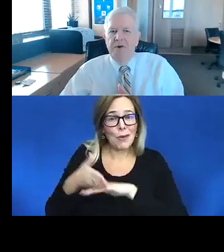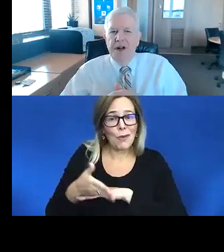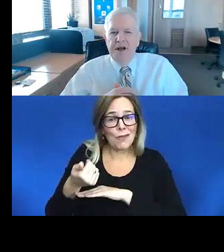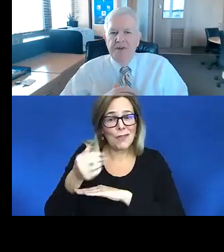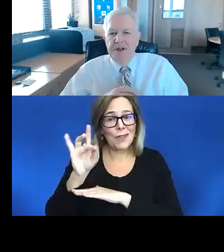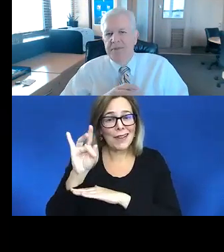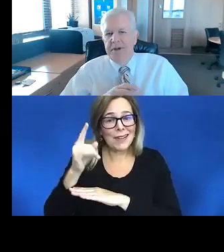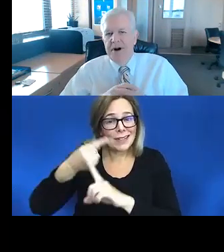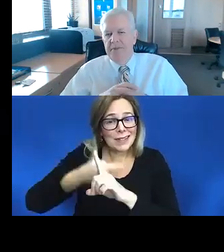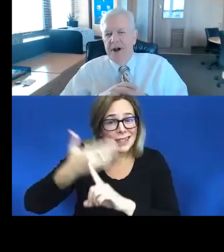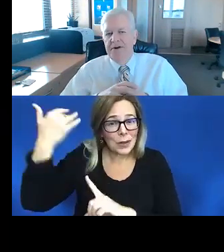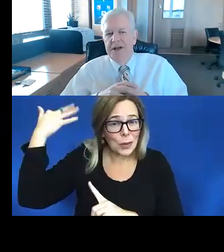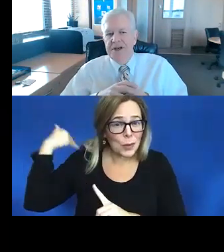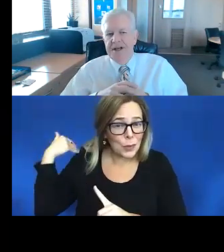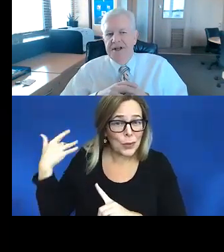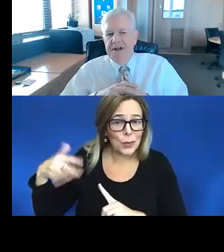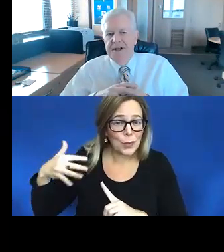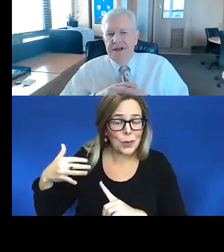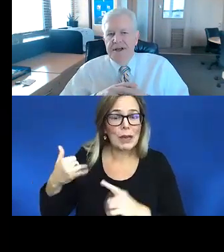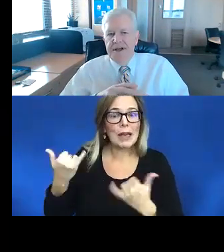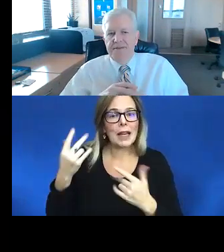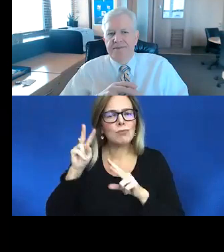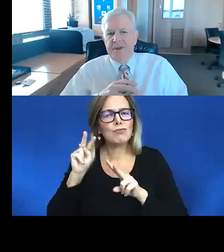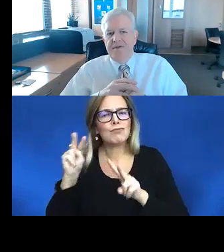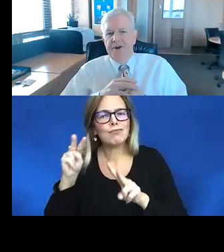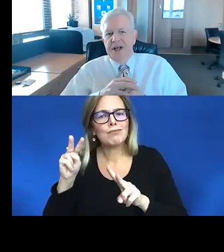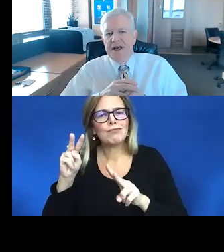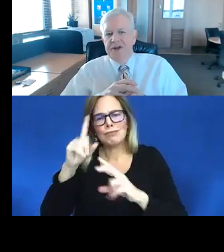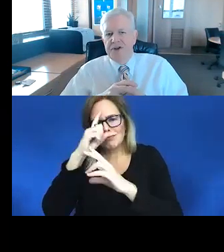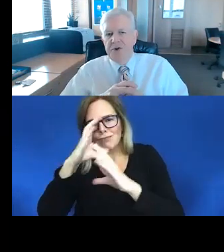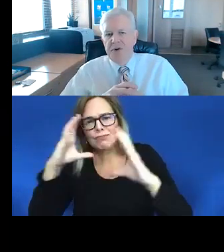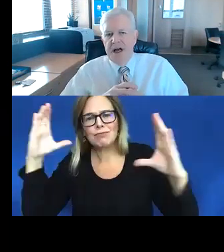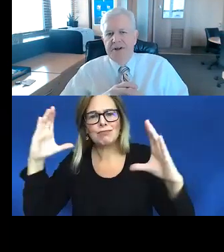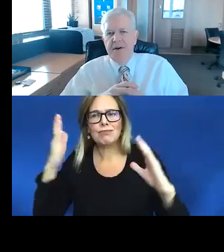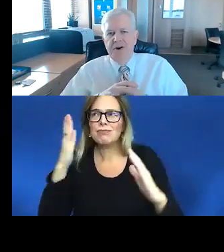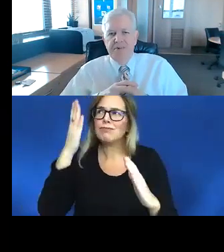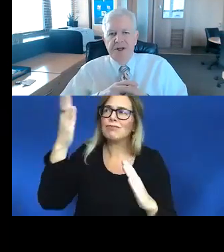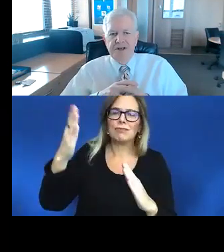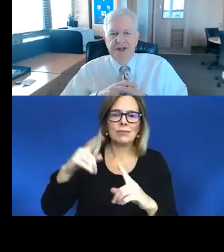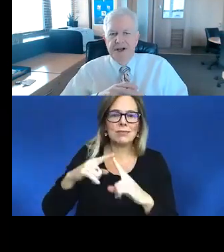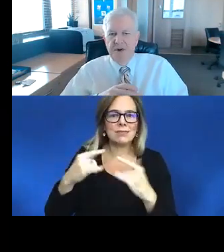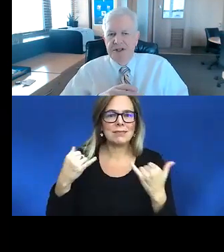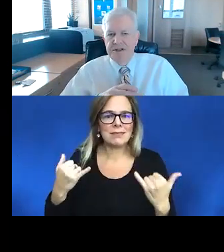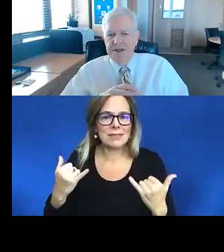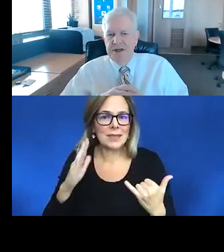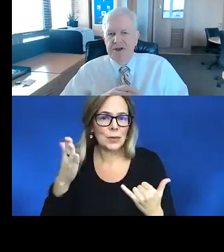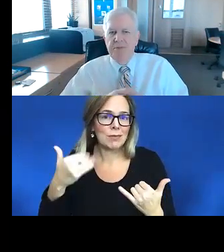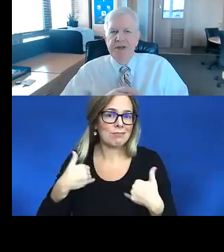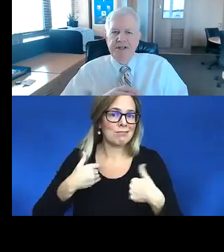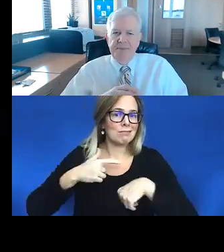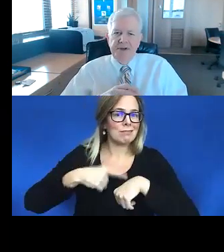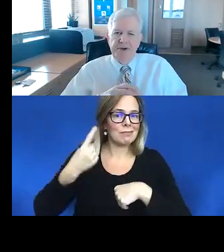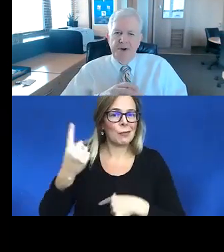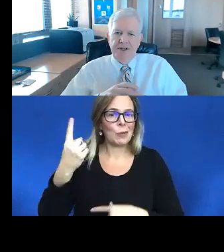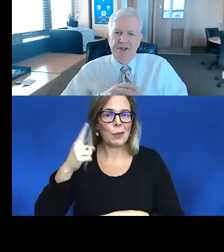hope for, and I know that there'll be brighter days ahead. For today, as usual, we'll have time for updates to take questions, so